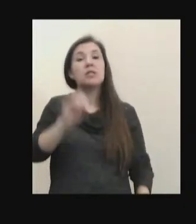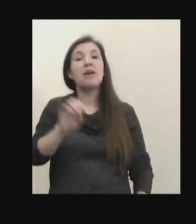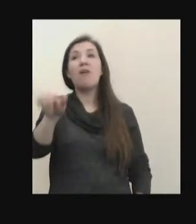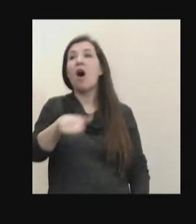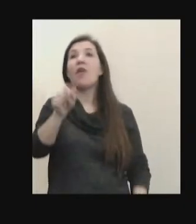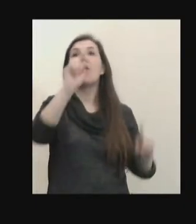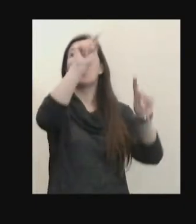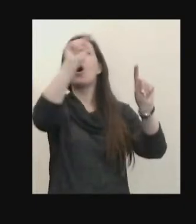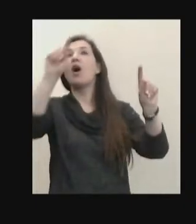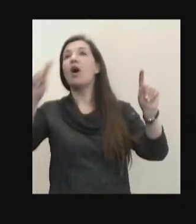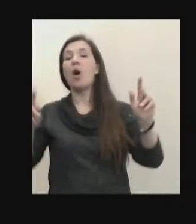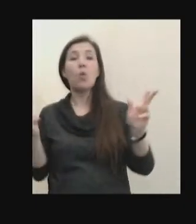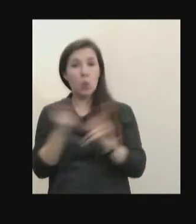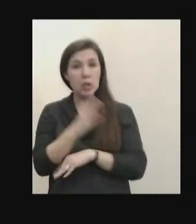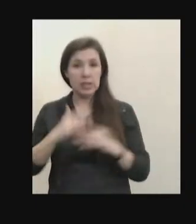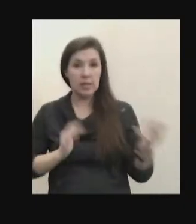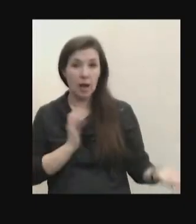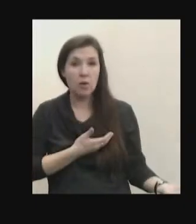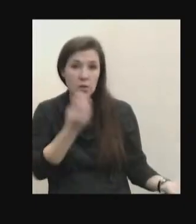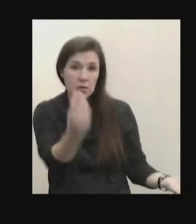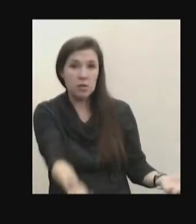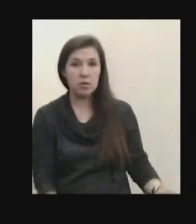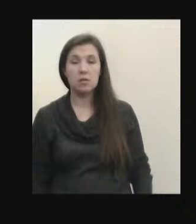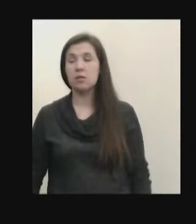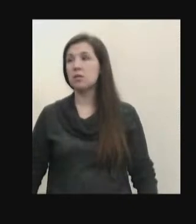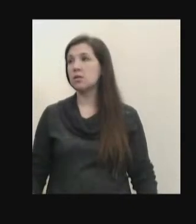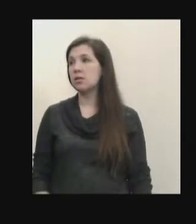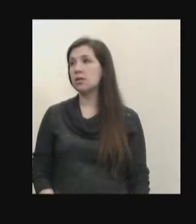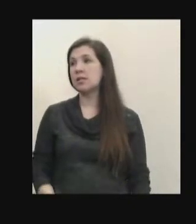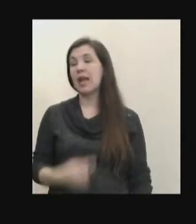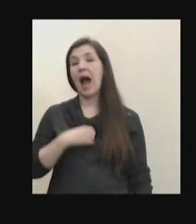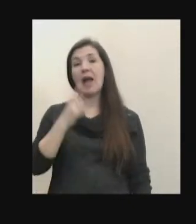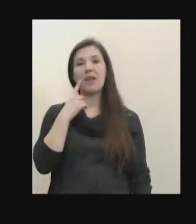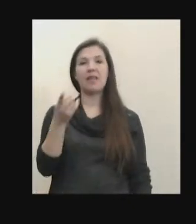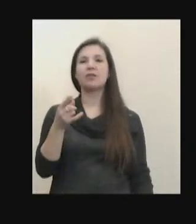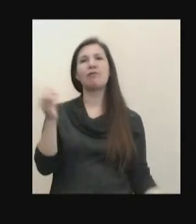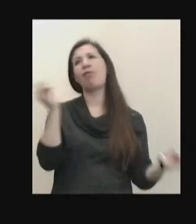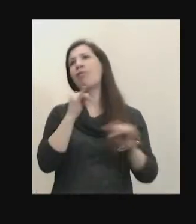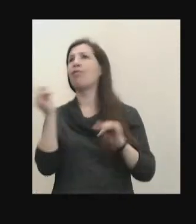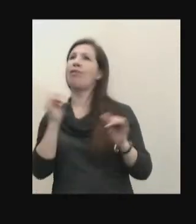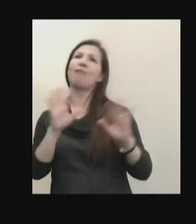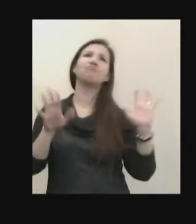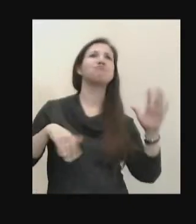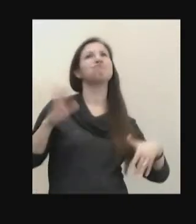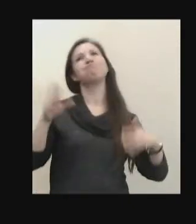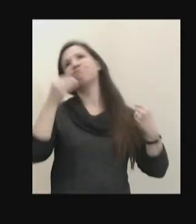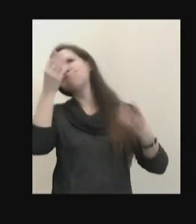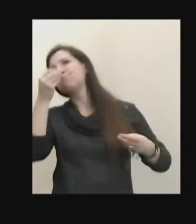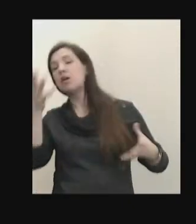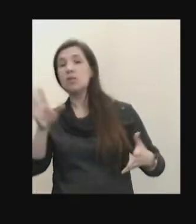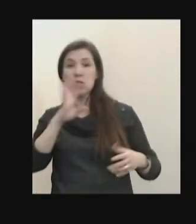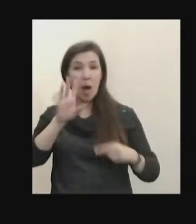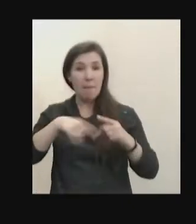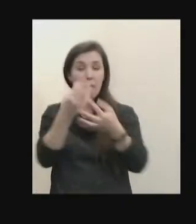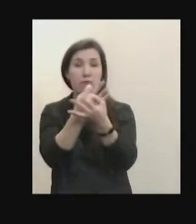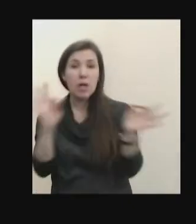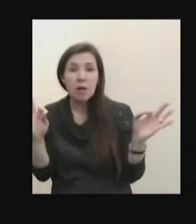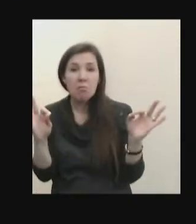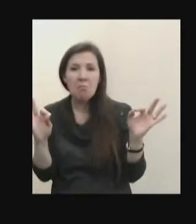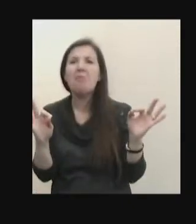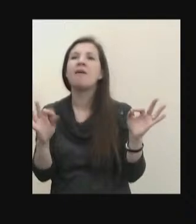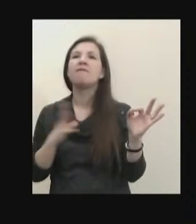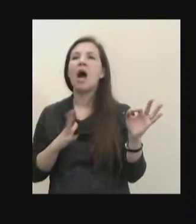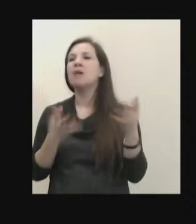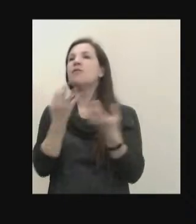worse than ours. And I truly think they're reckless. And they're talking, if they want to talk about freedom, they can have the freedom to die or